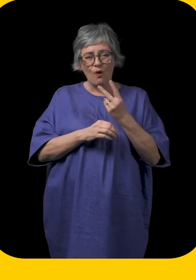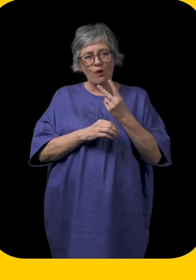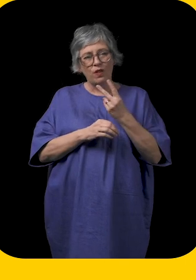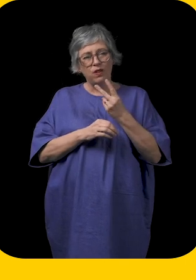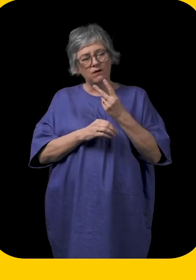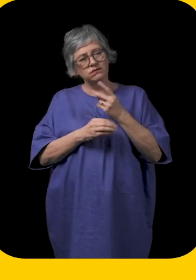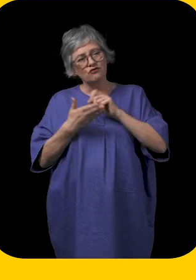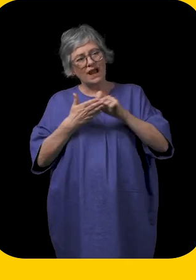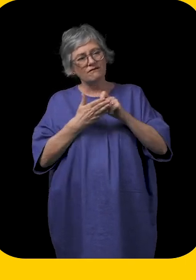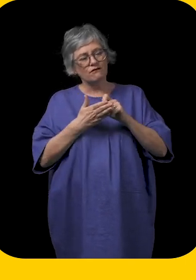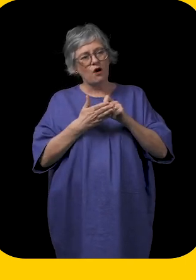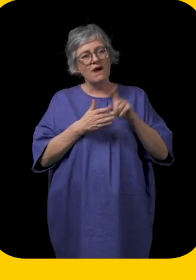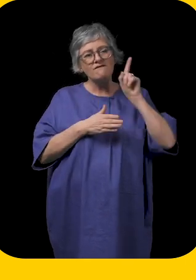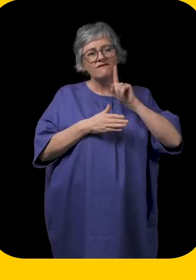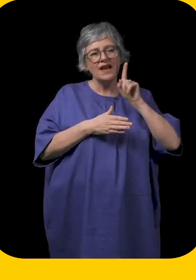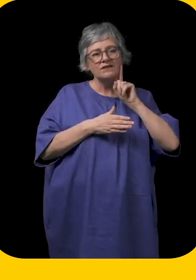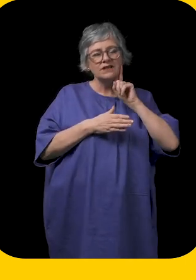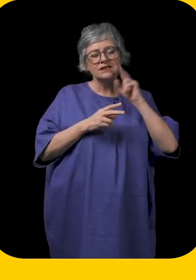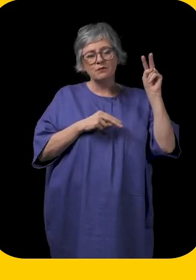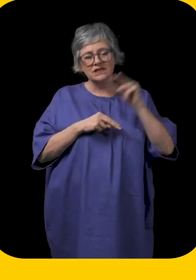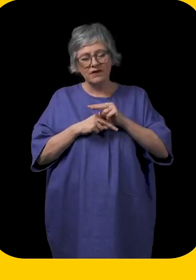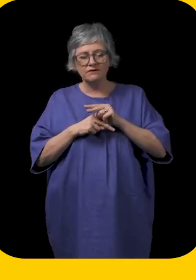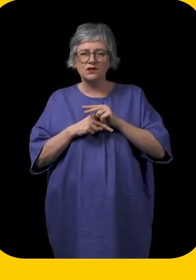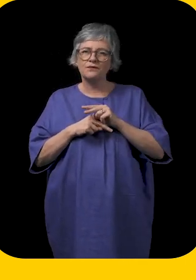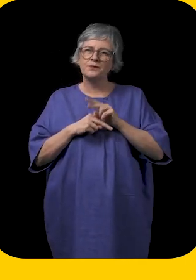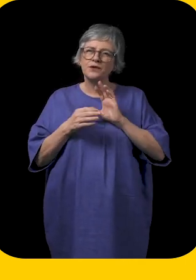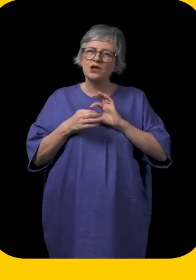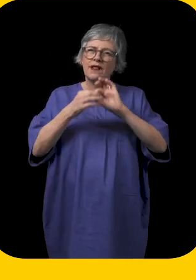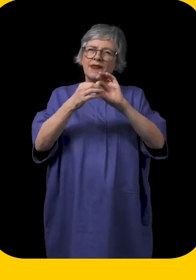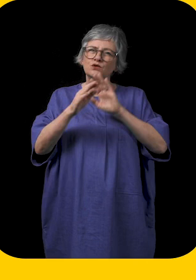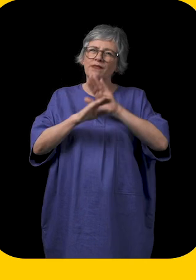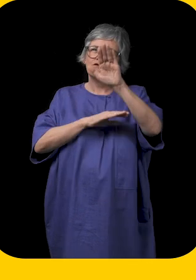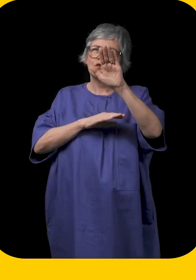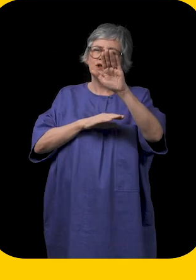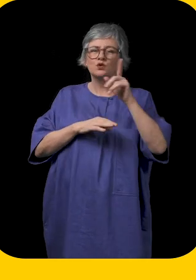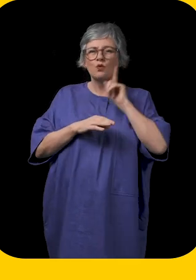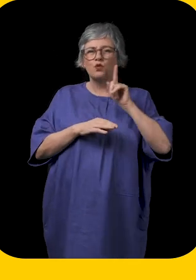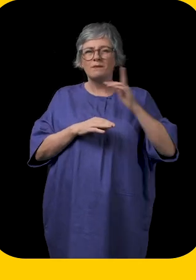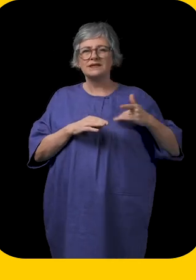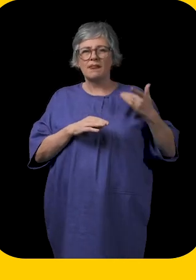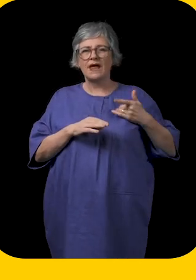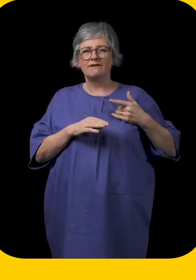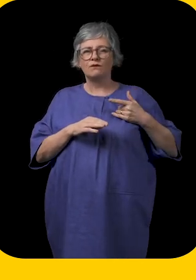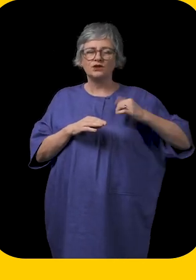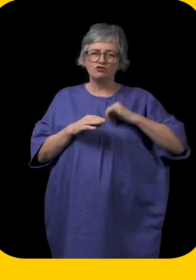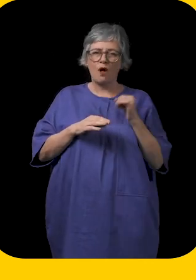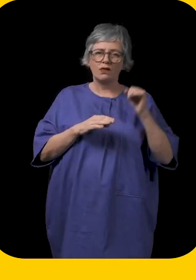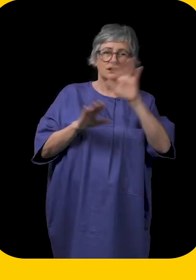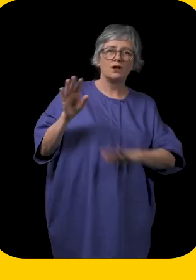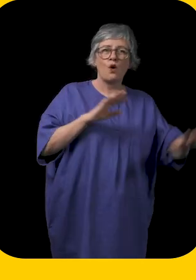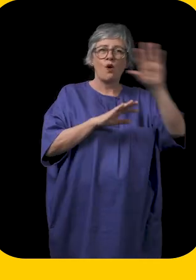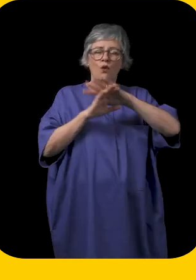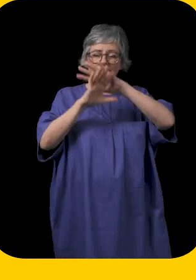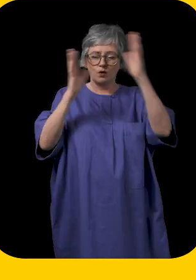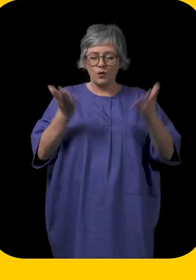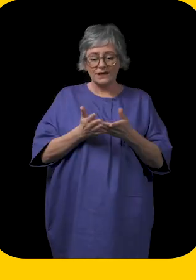YA. So one of my last questions is, you both tend to write from a feminist perspective. So how would you like to see the future of women's lives